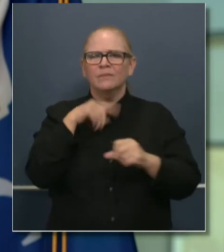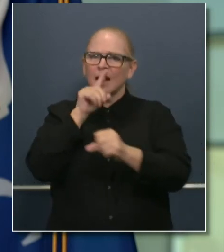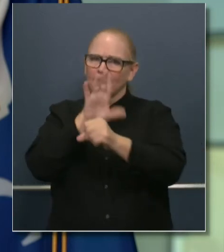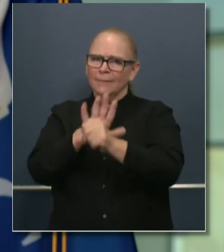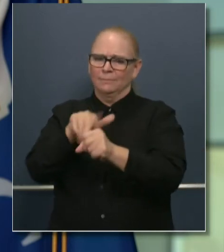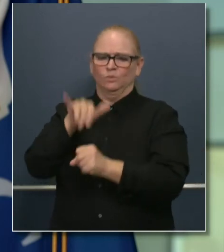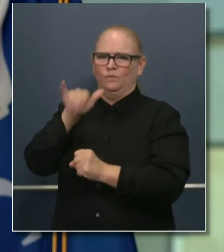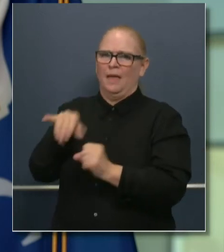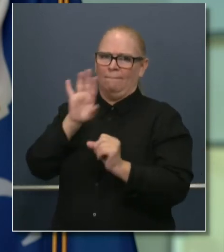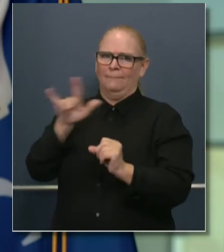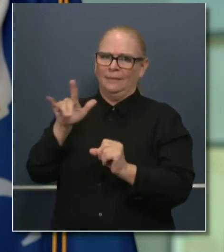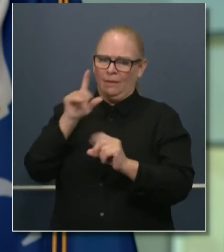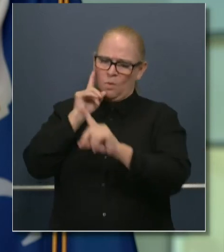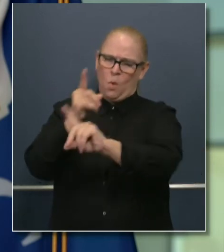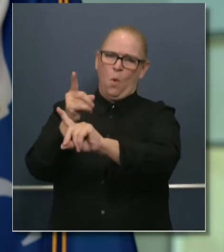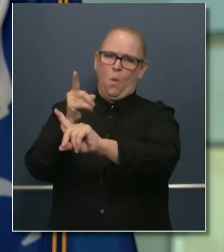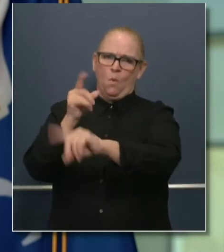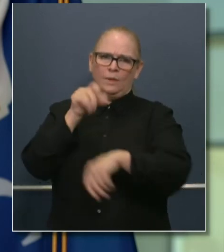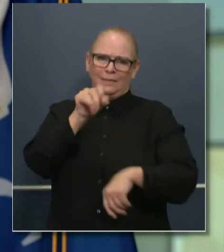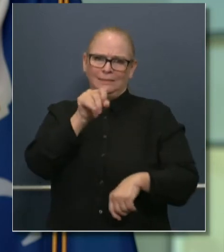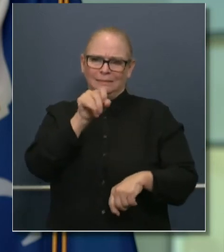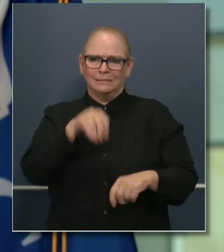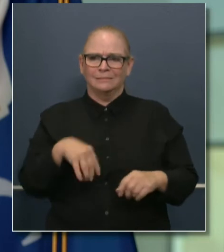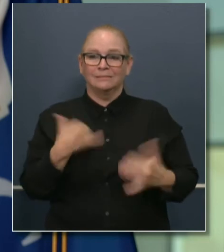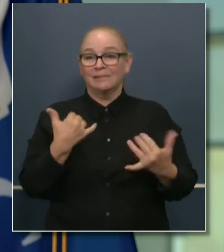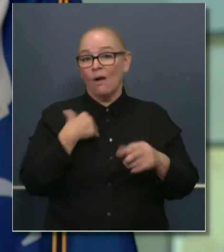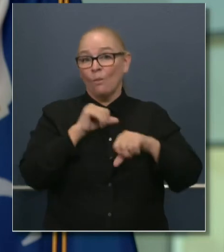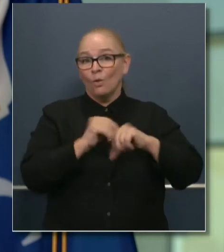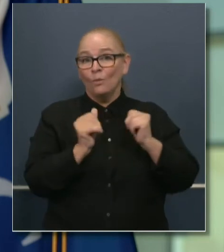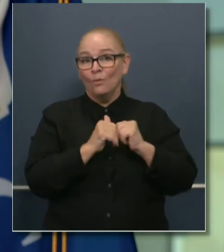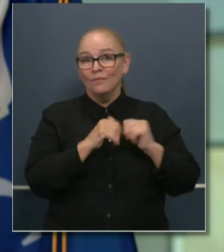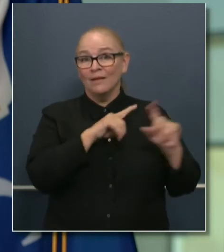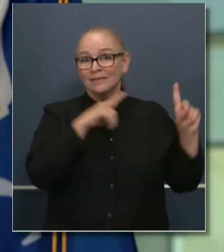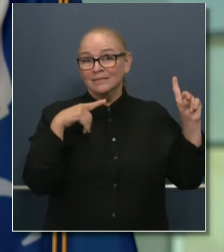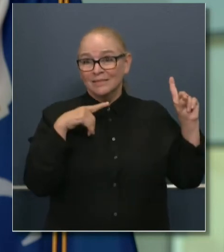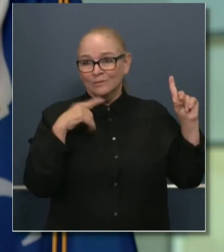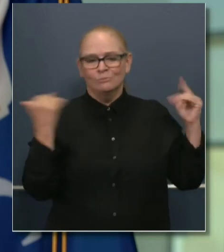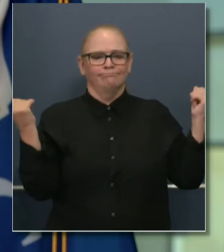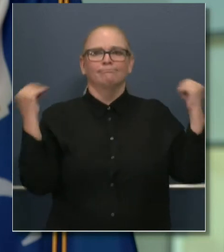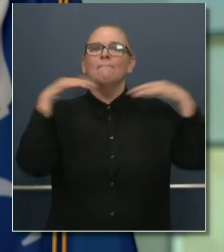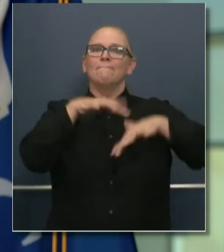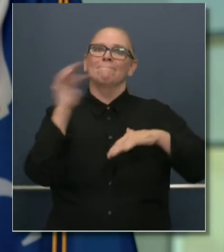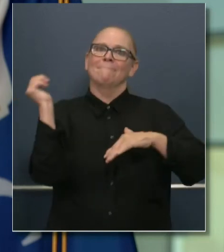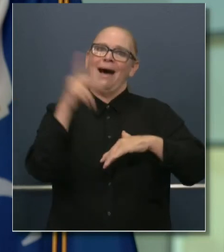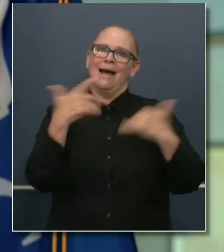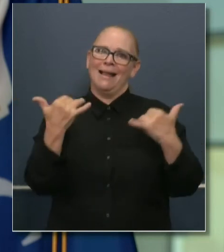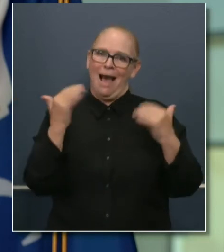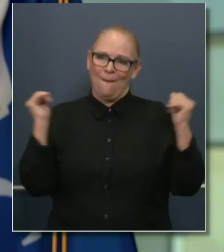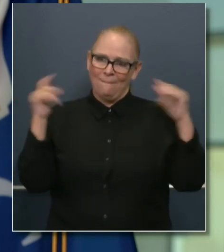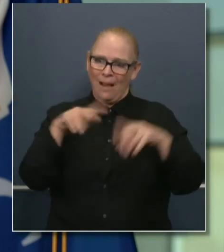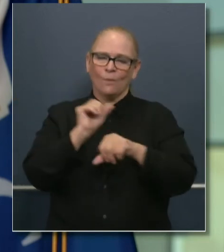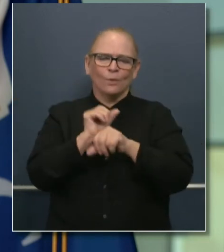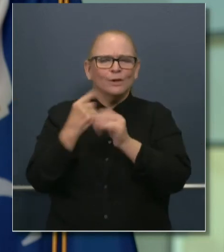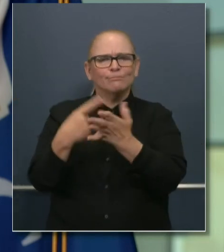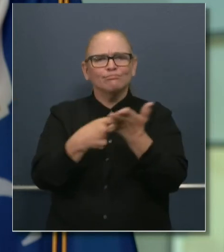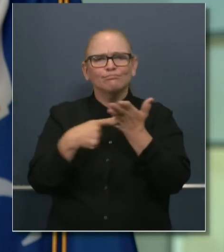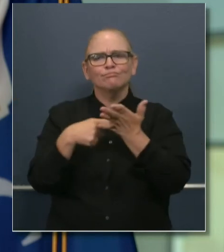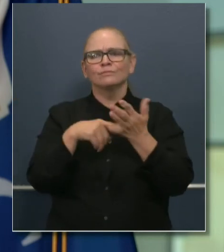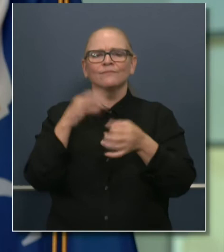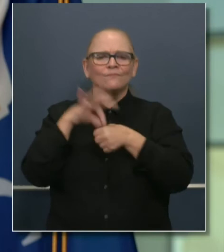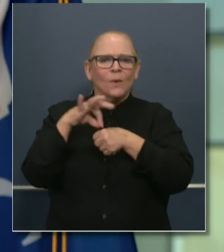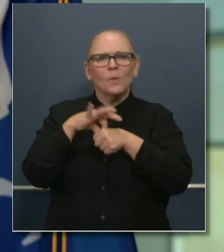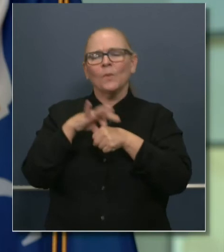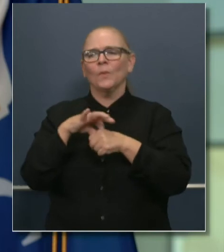are engaged. The legislature's back in session, and we are working in real time, and we're working against that clock, that